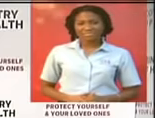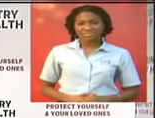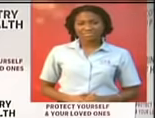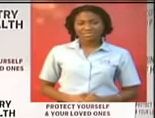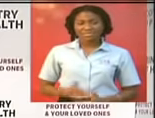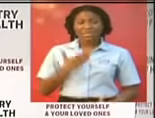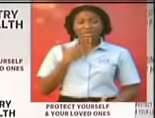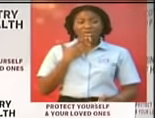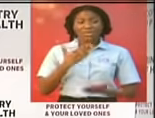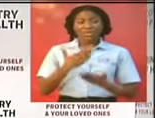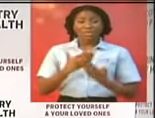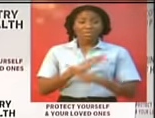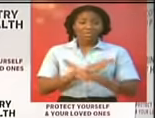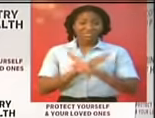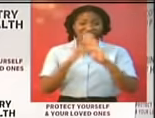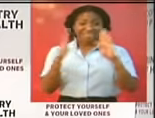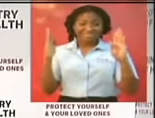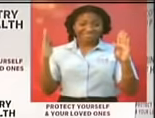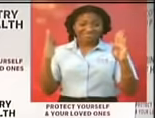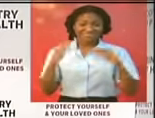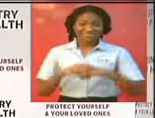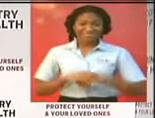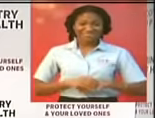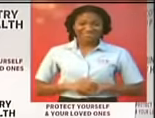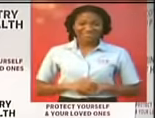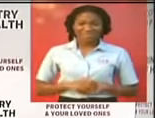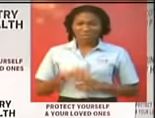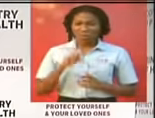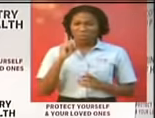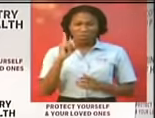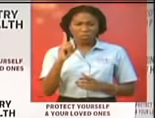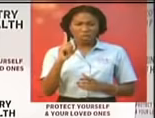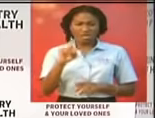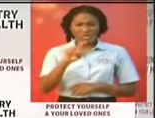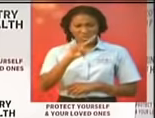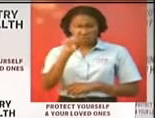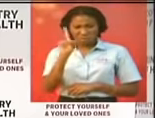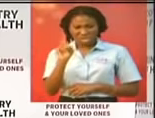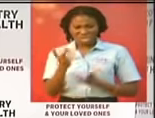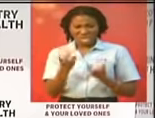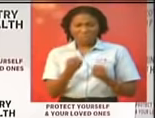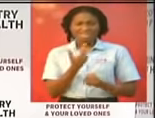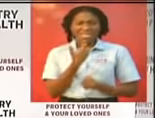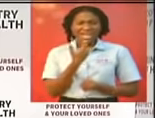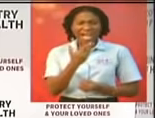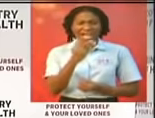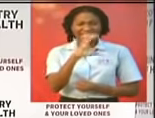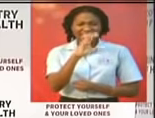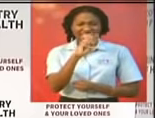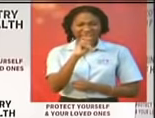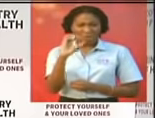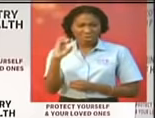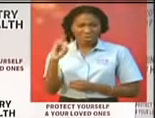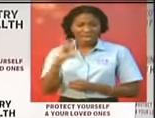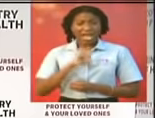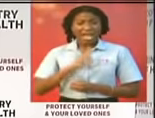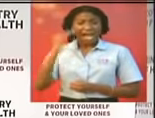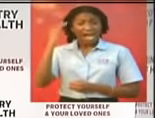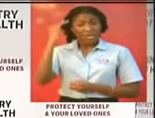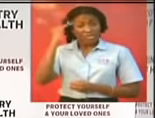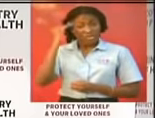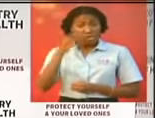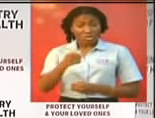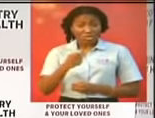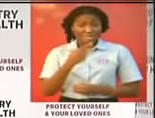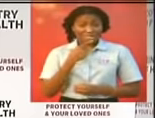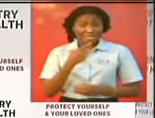Good morning, Narissa Fraser from the Newsday. Just one question to the CMO. I know that you would have said a report was made